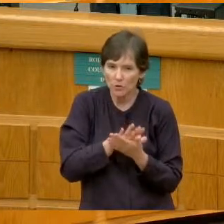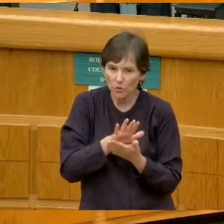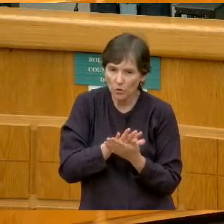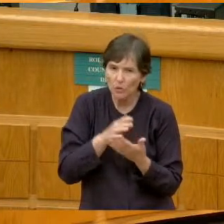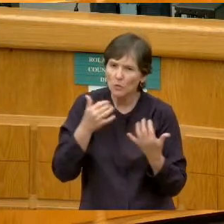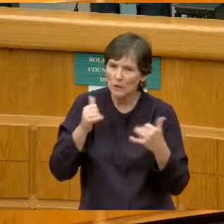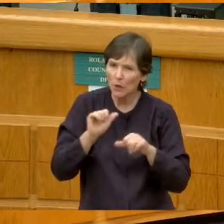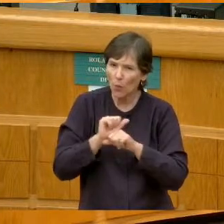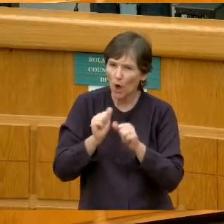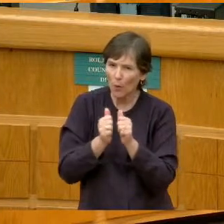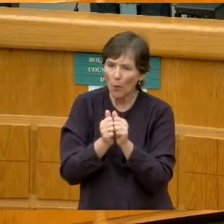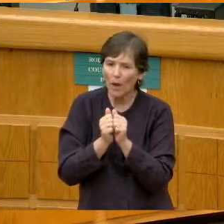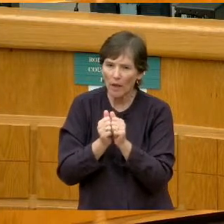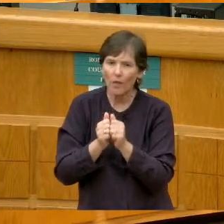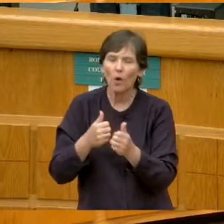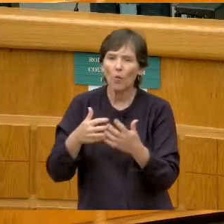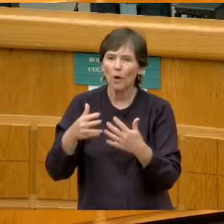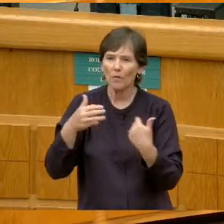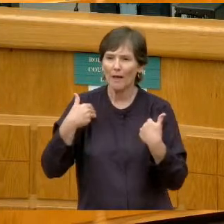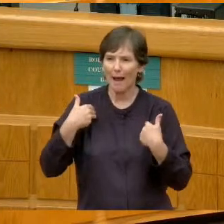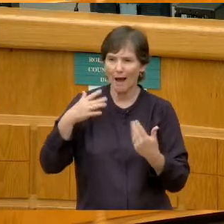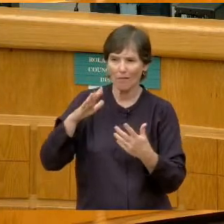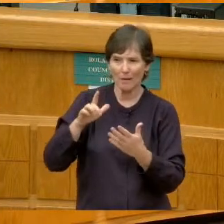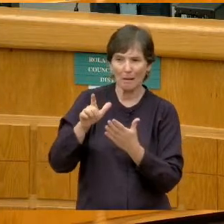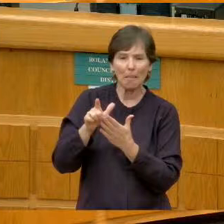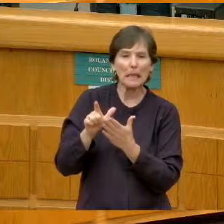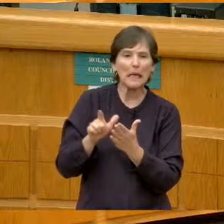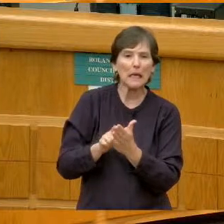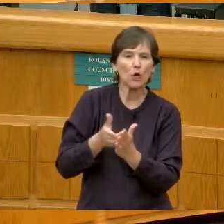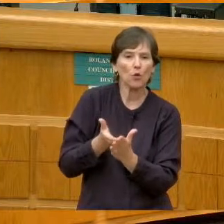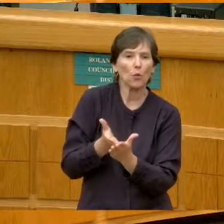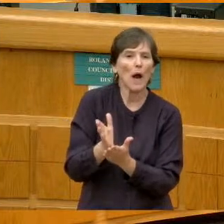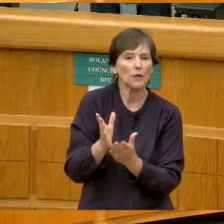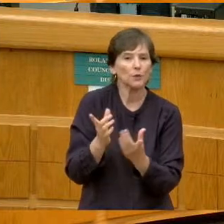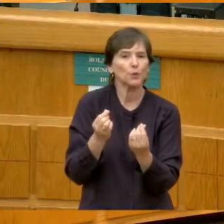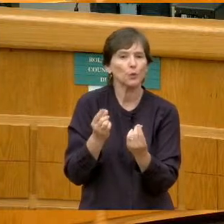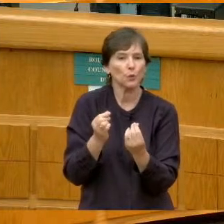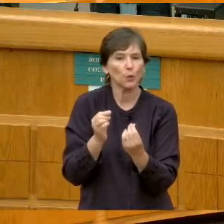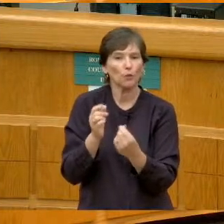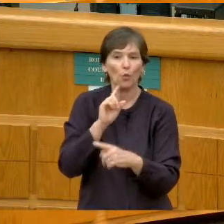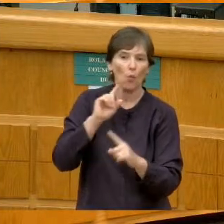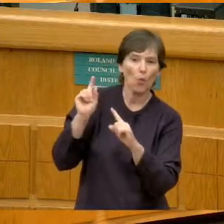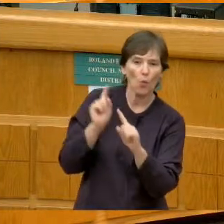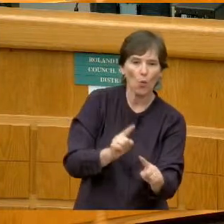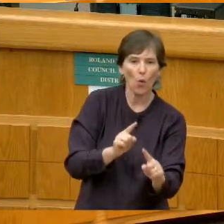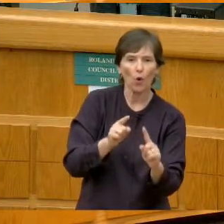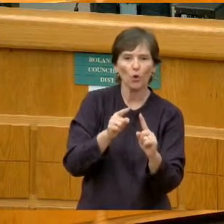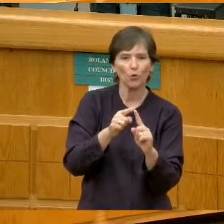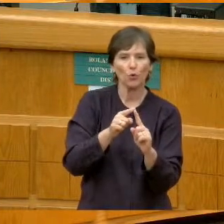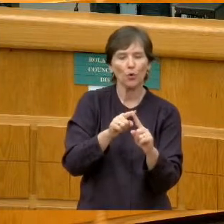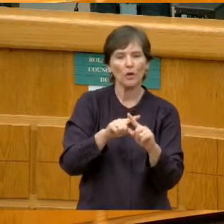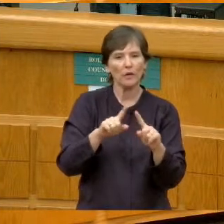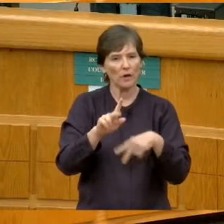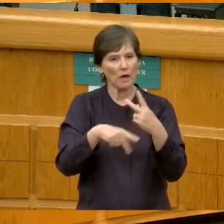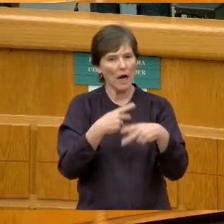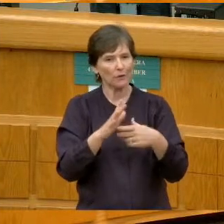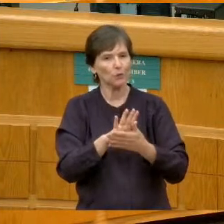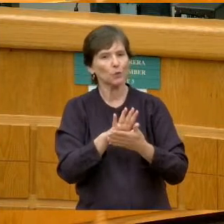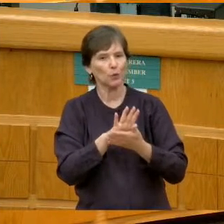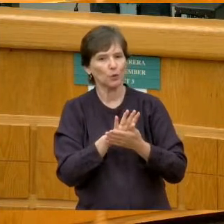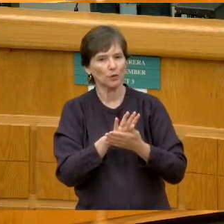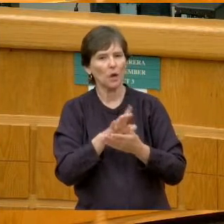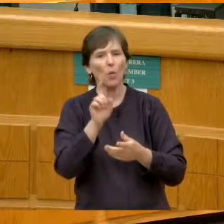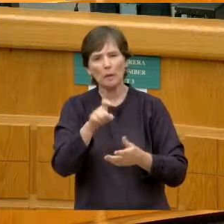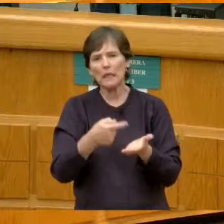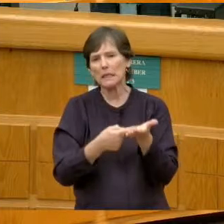right to do what Dr. Ramachandruni did today for the public schools. And we need to talk to them one more time just to